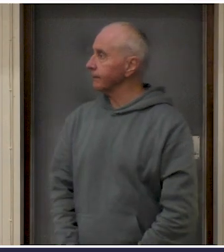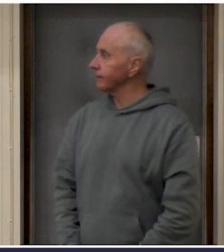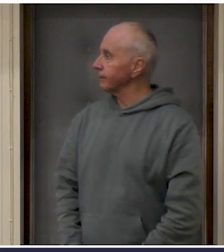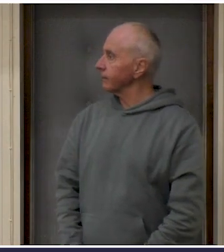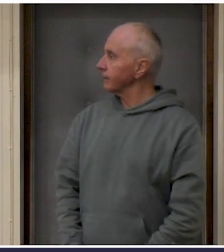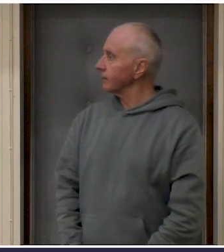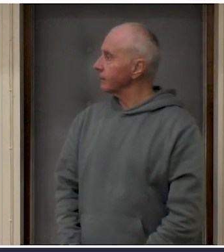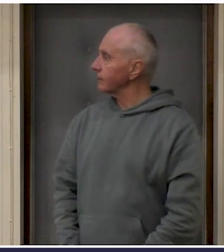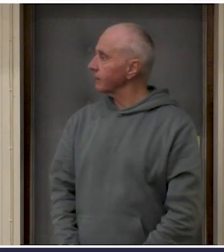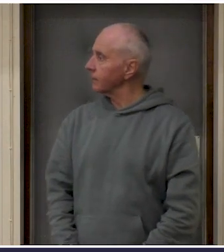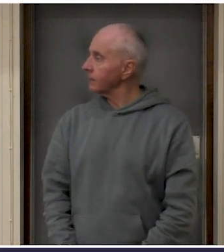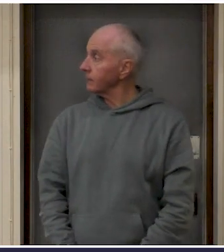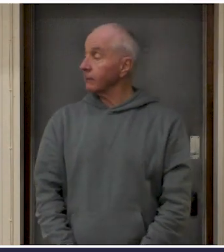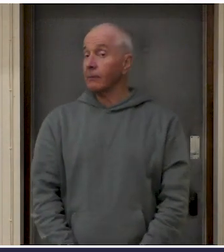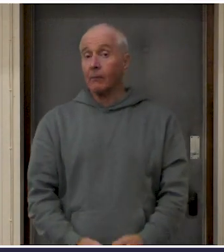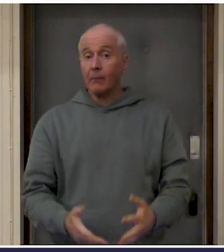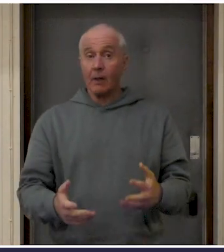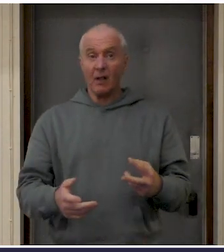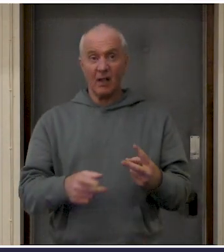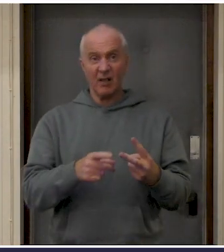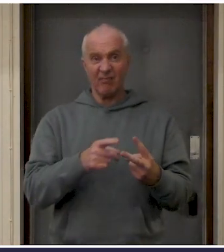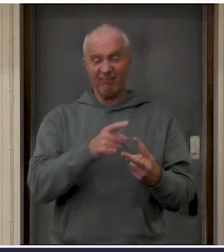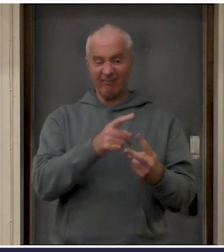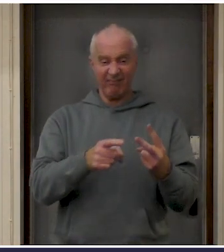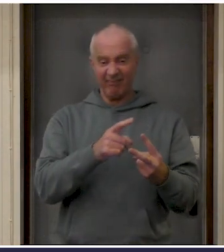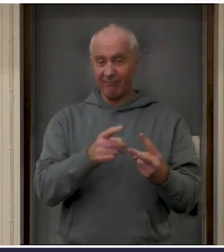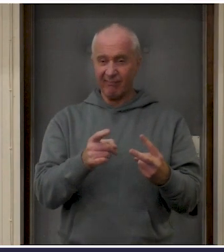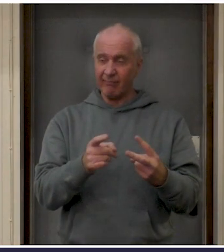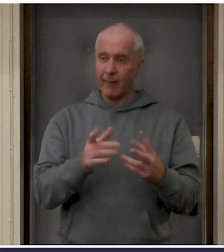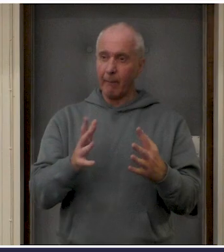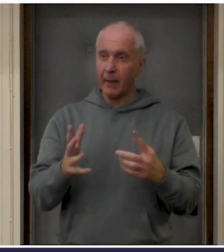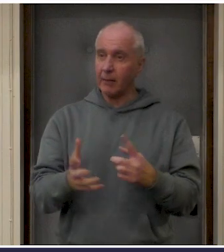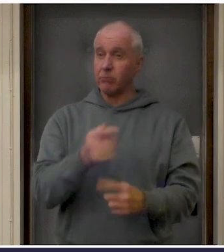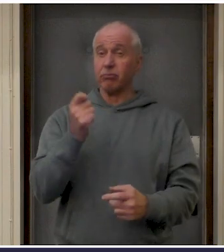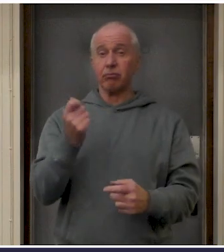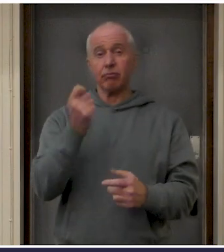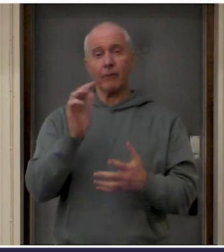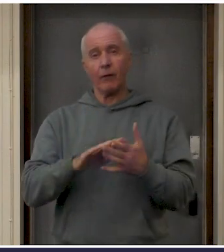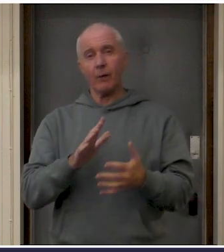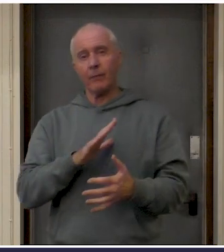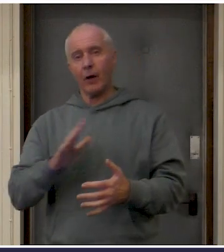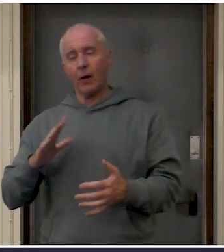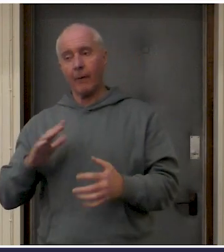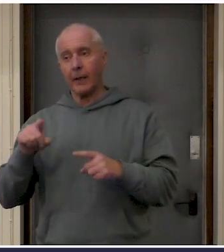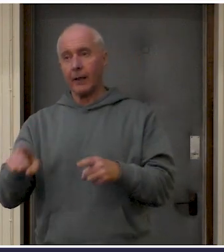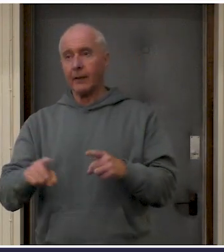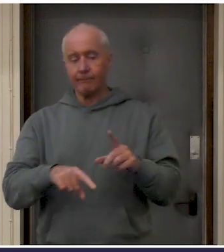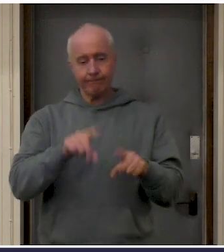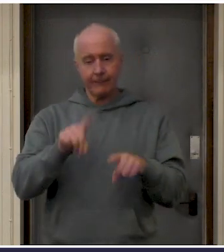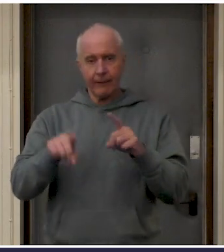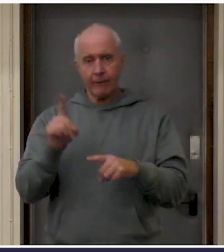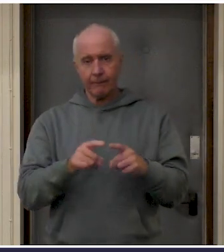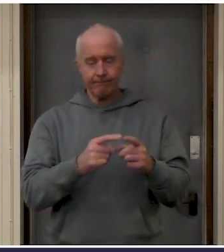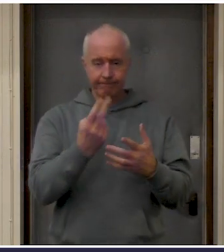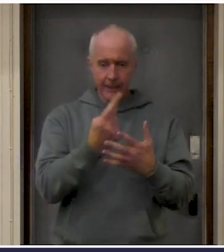So, a couple of big successes that came out of the Army program was the variety of designs that they